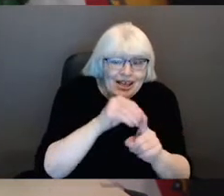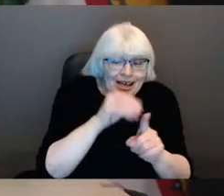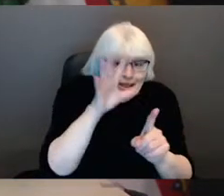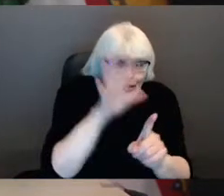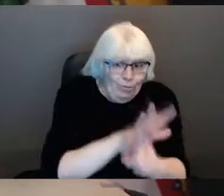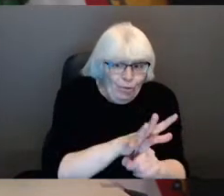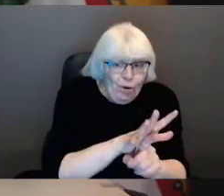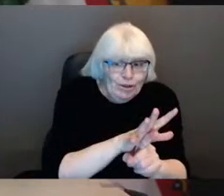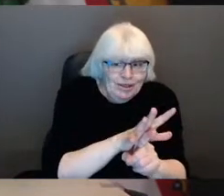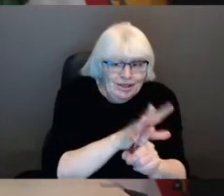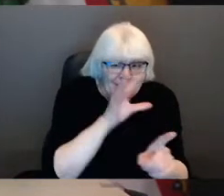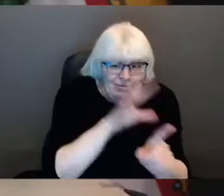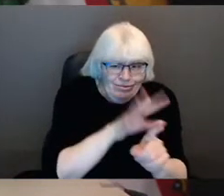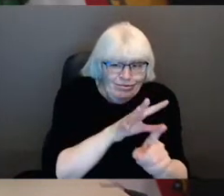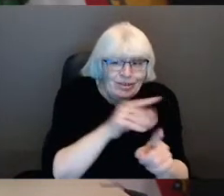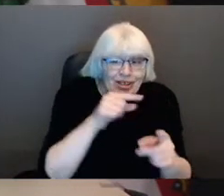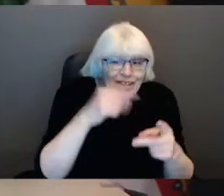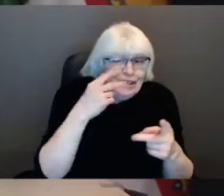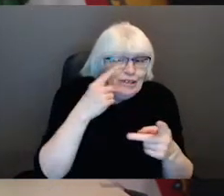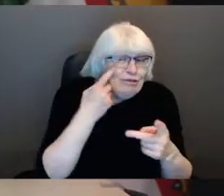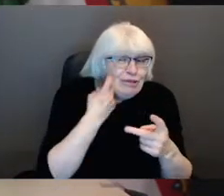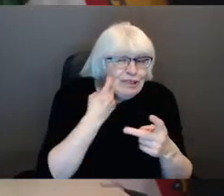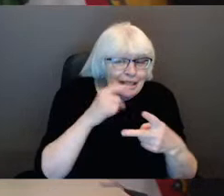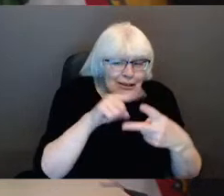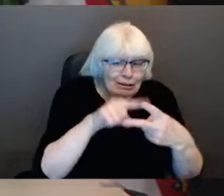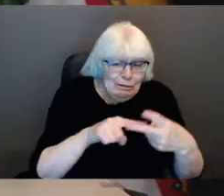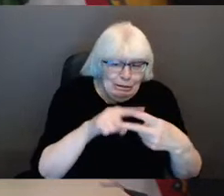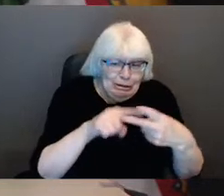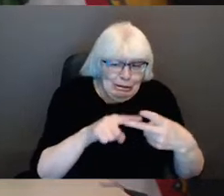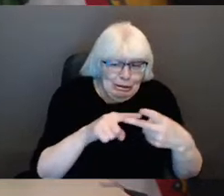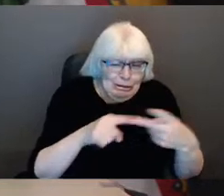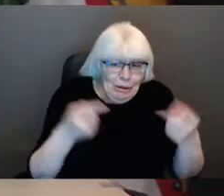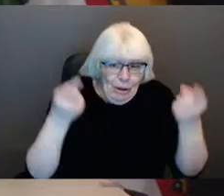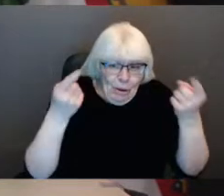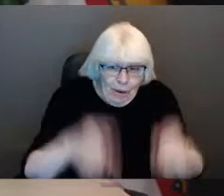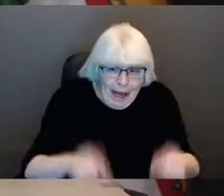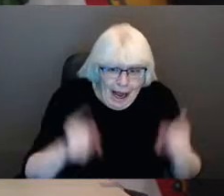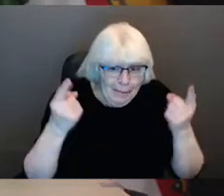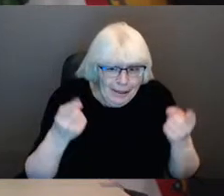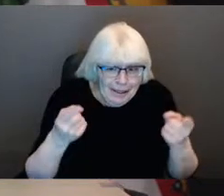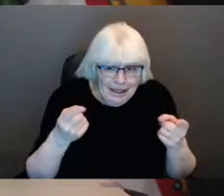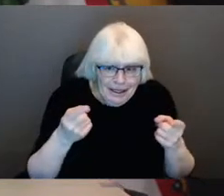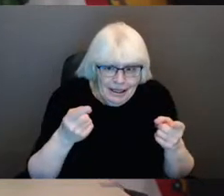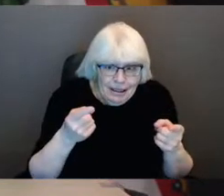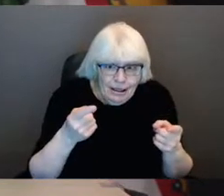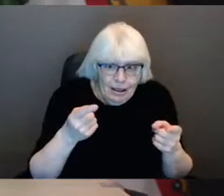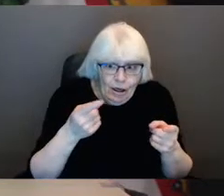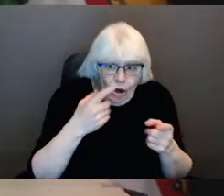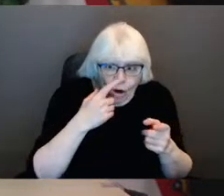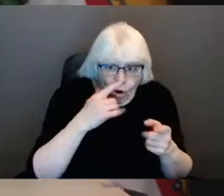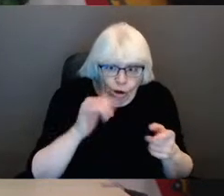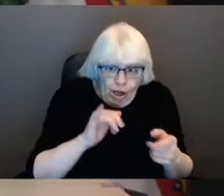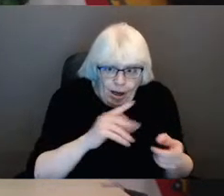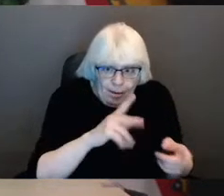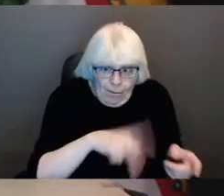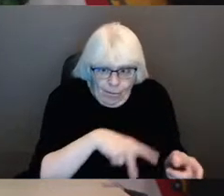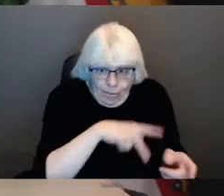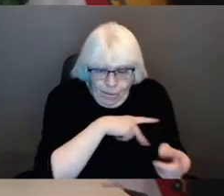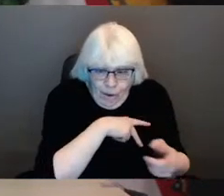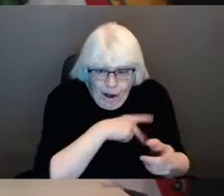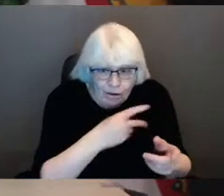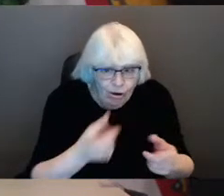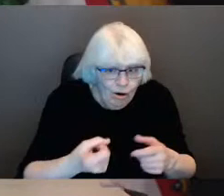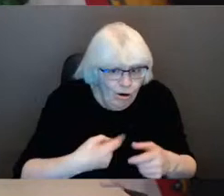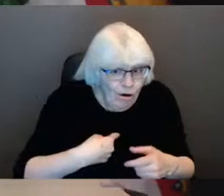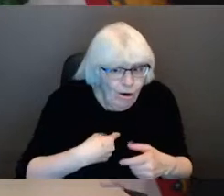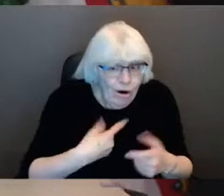about this morning. How does that happen? You know, do people get a particular personal notification? Is it different